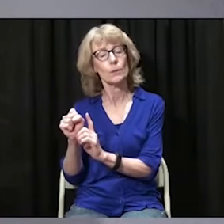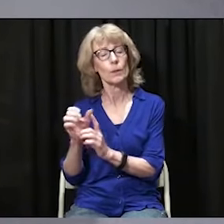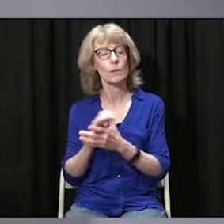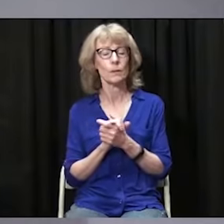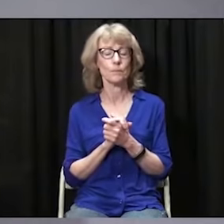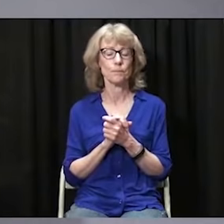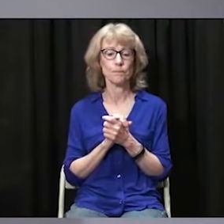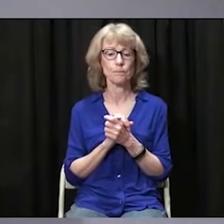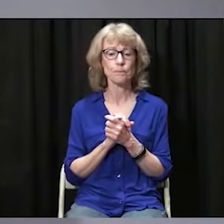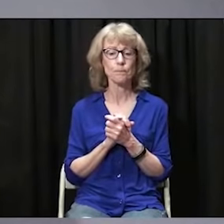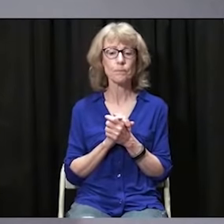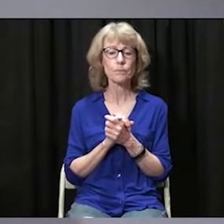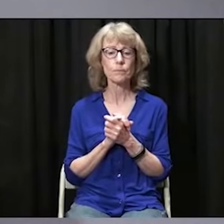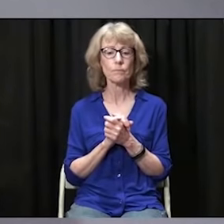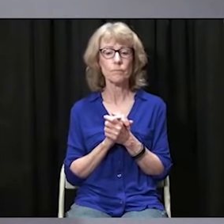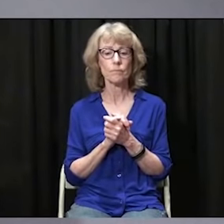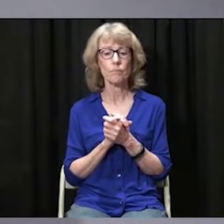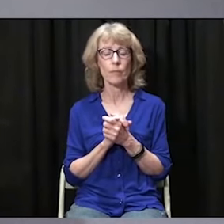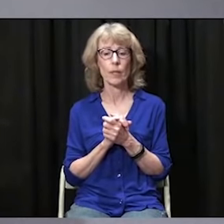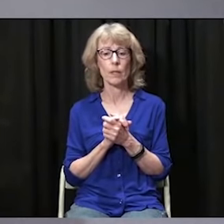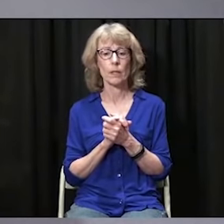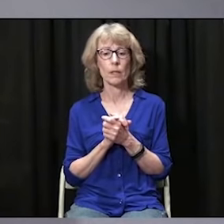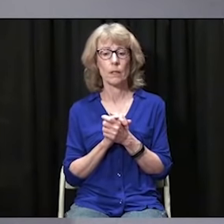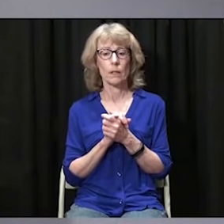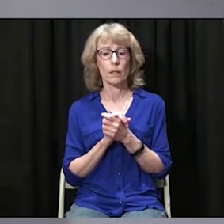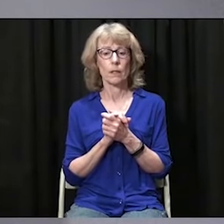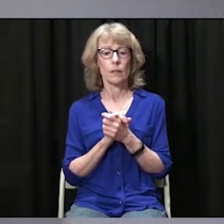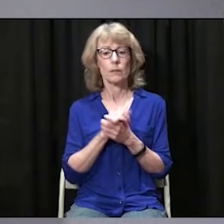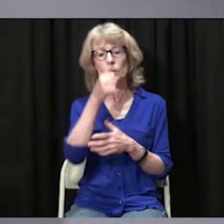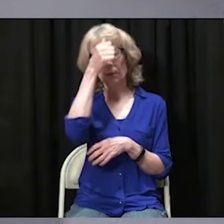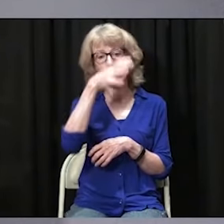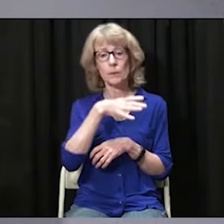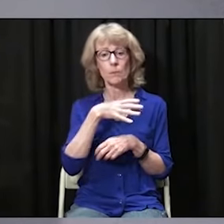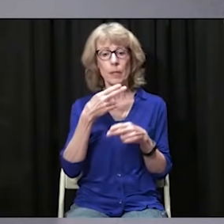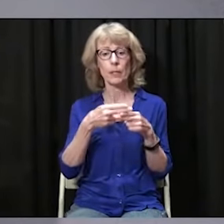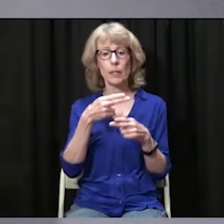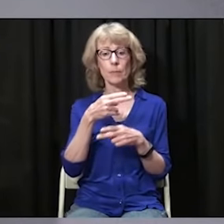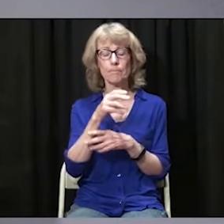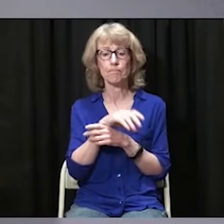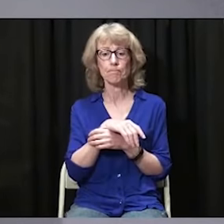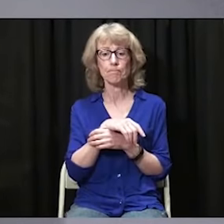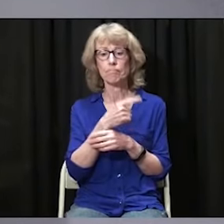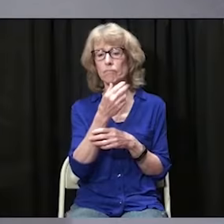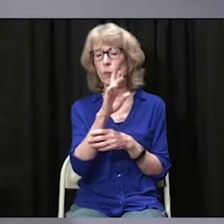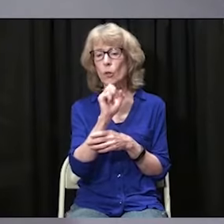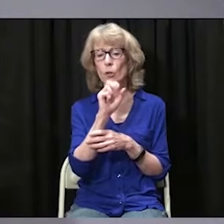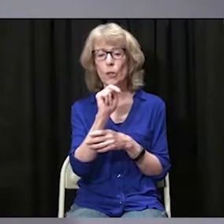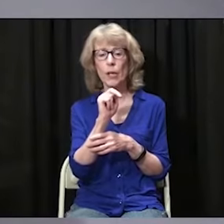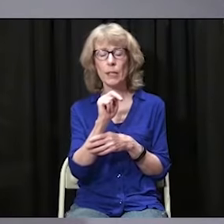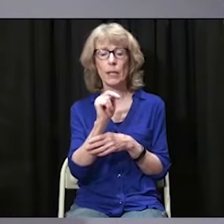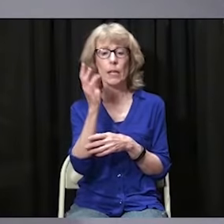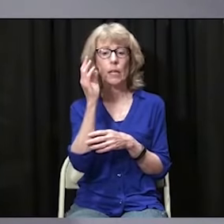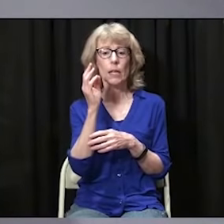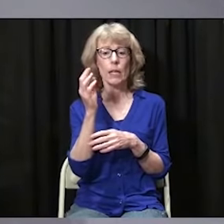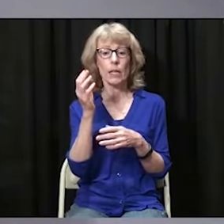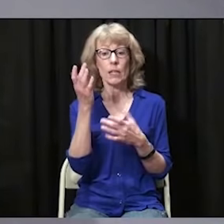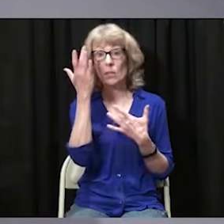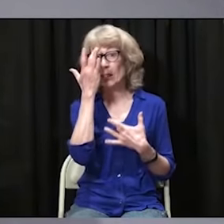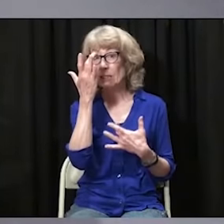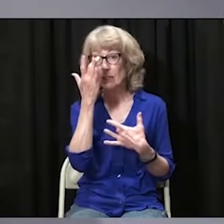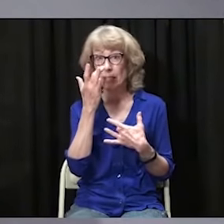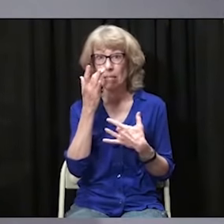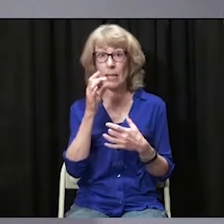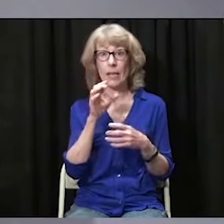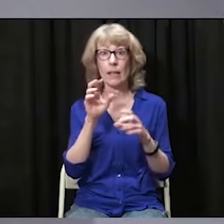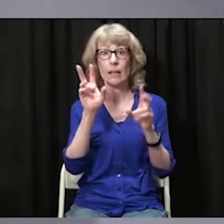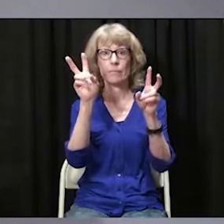was the face of the Ebola epidemic, if you remember this. Kent Brantley was serving as a doctor in Liberia, contracted